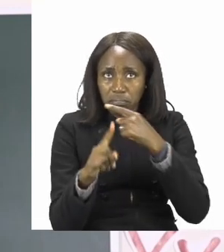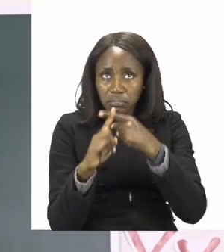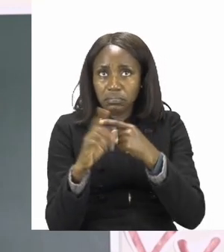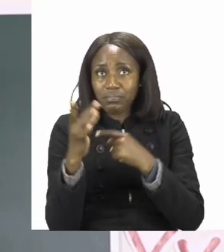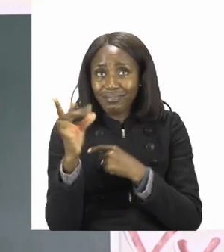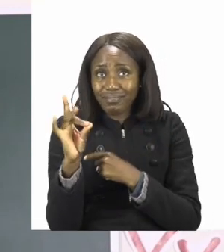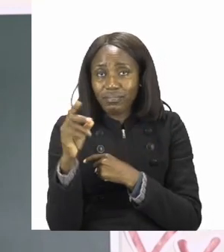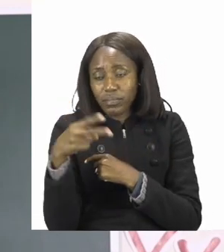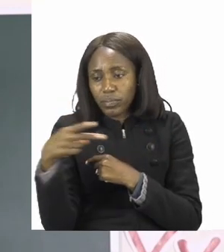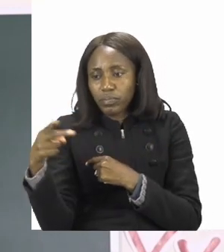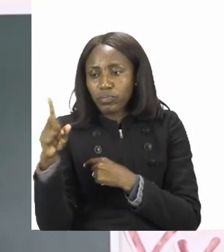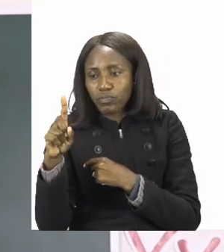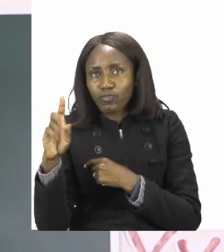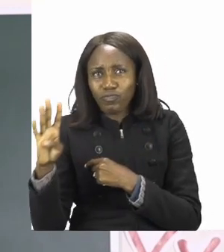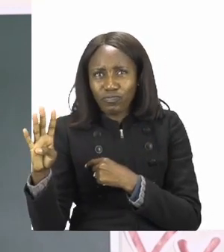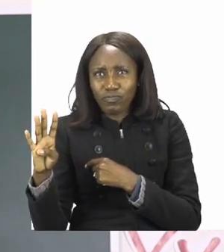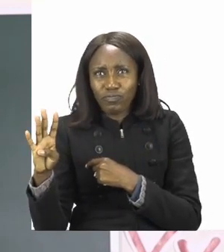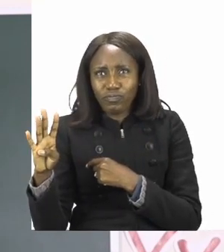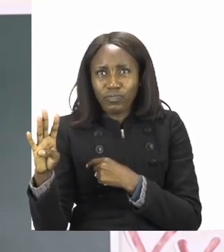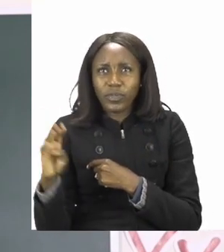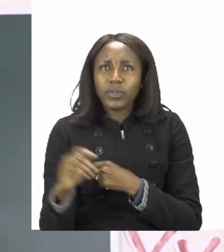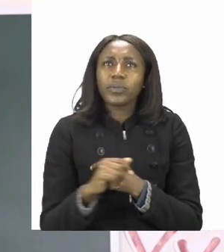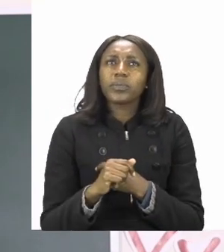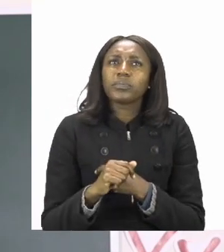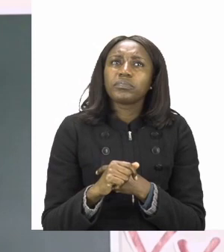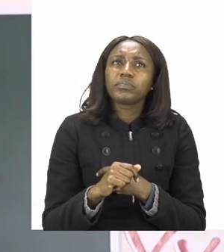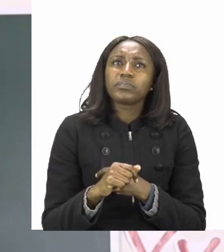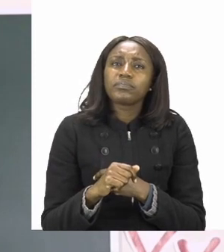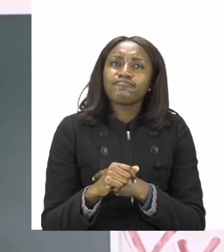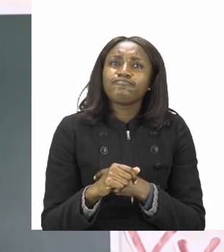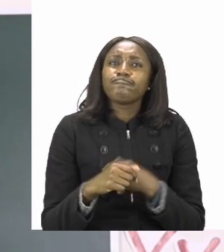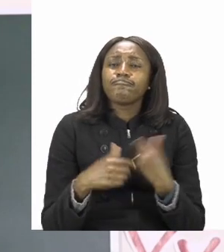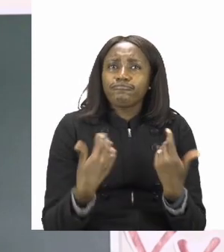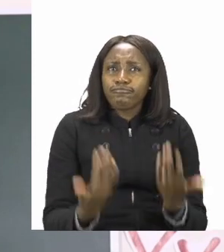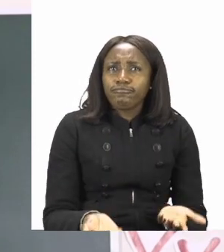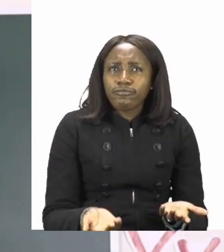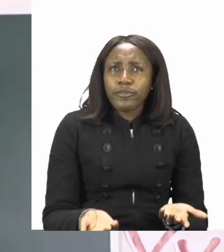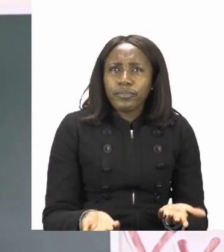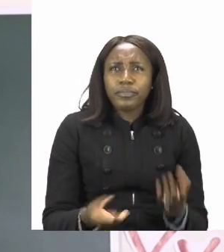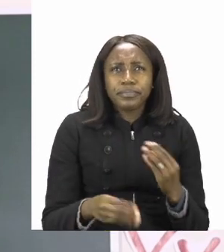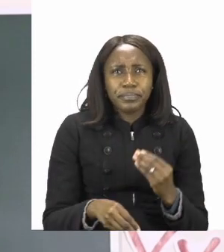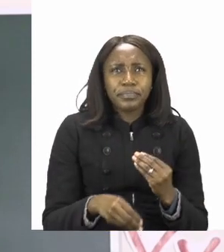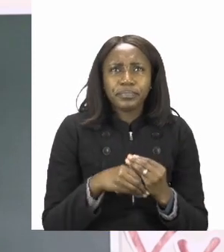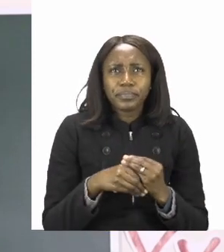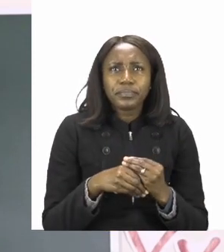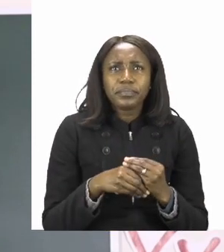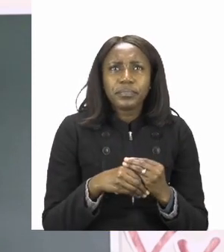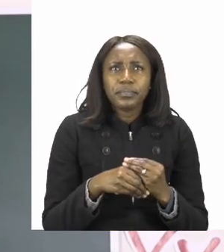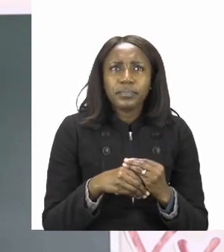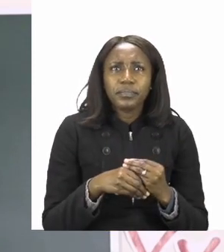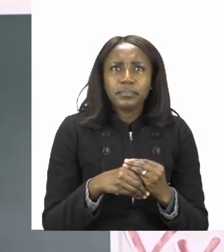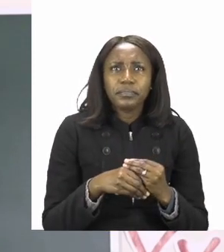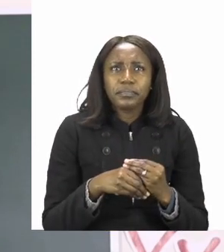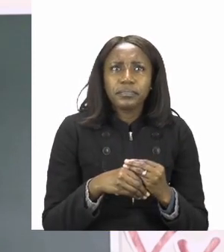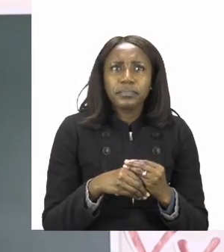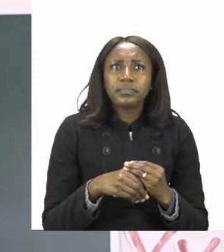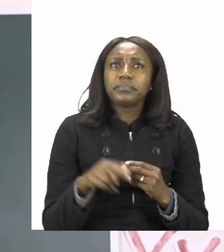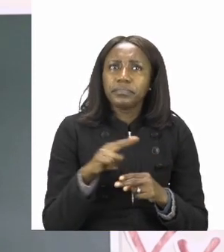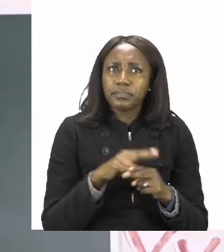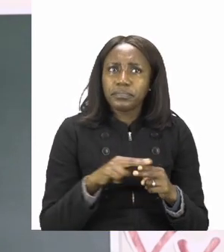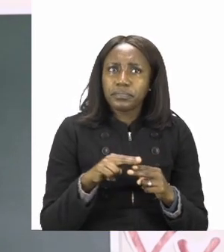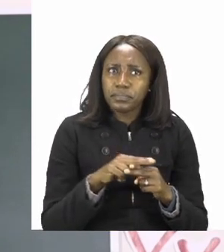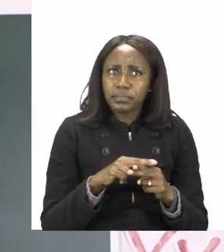8 equals 14. Now when we are adding, we have to use the method